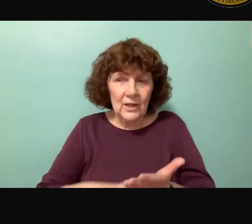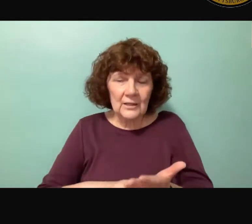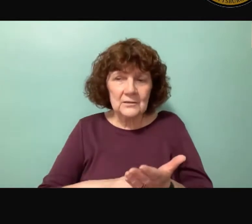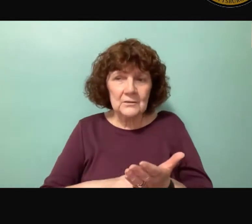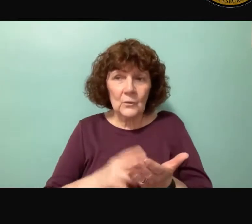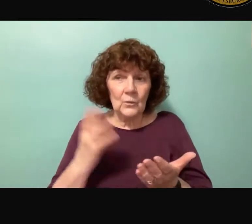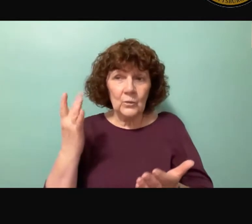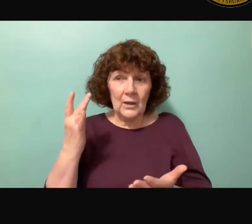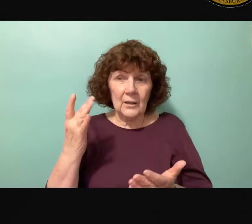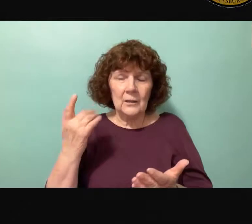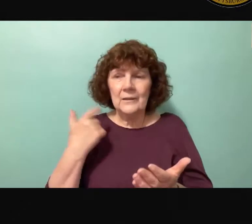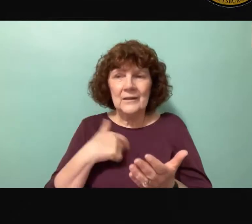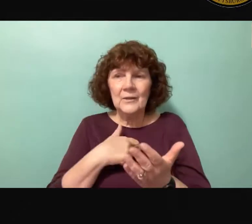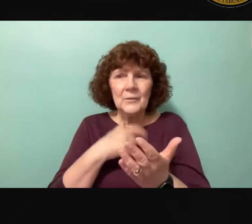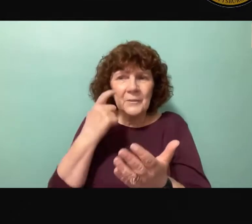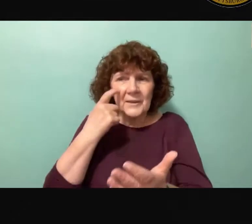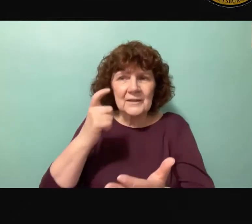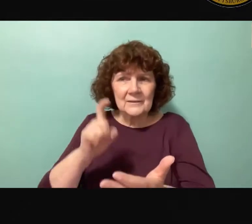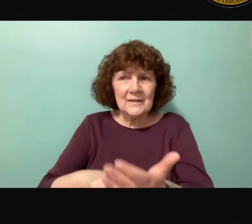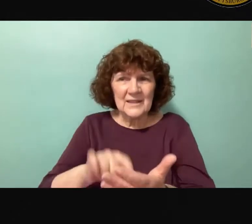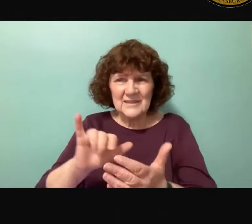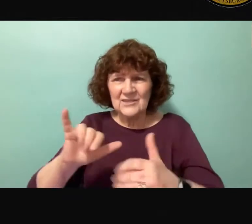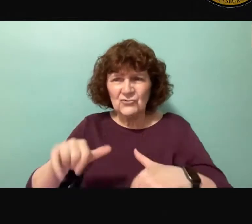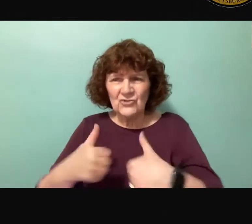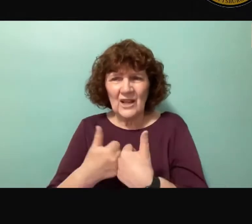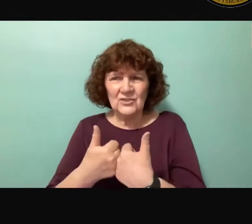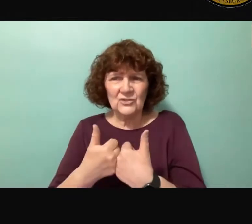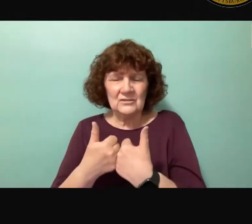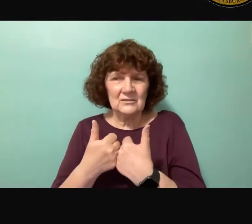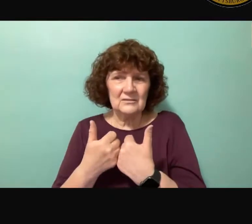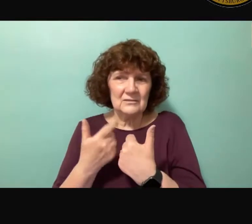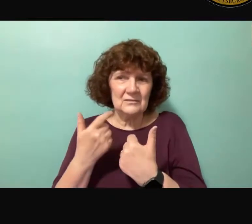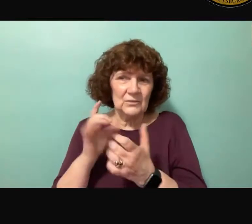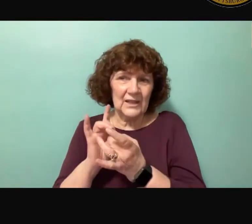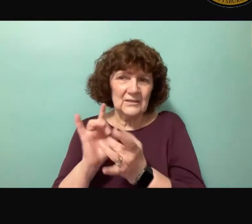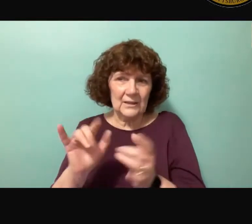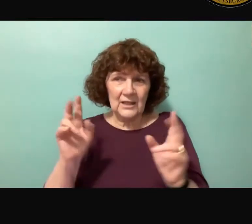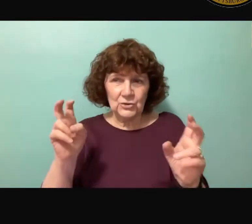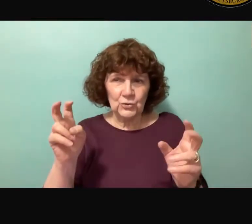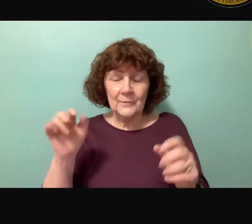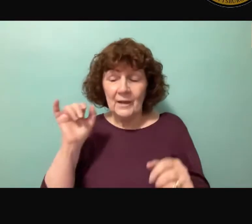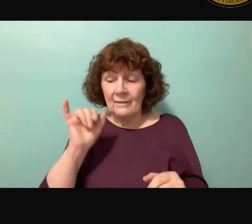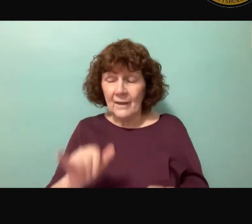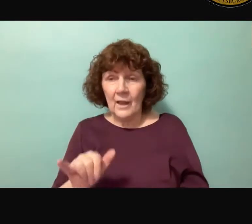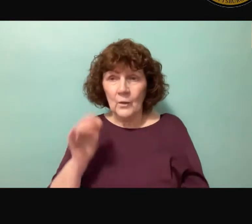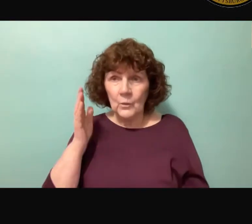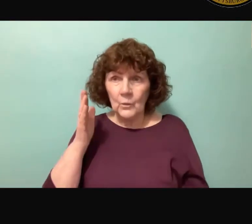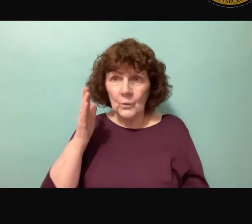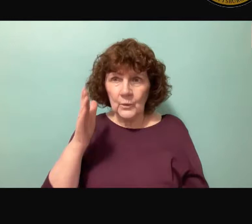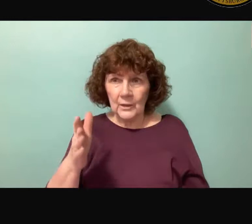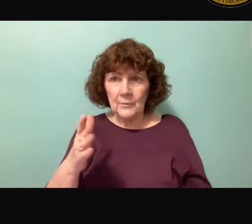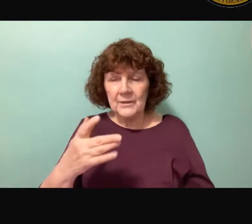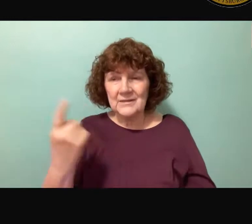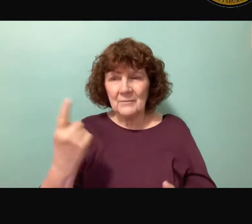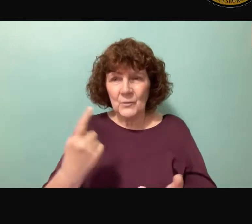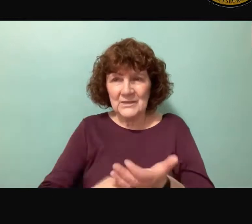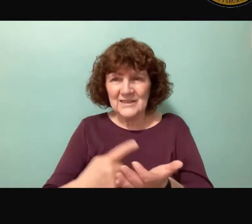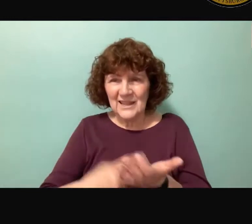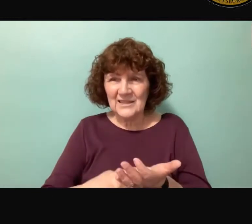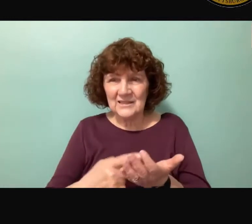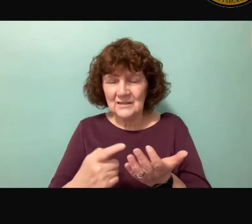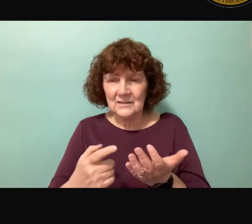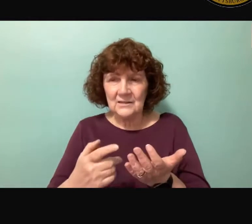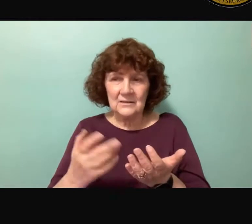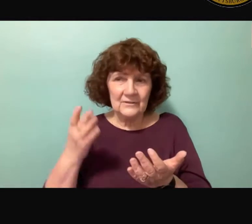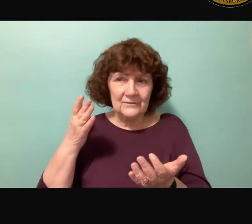of the challenges presented by long lead time and setup time. But that will be a conversation for either later this